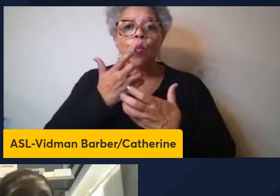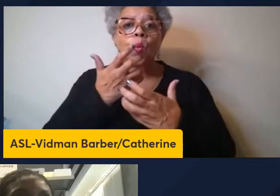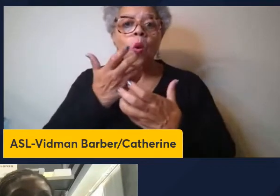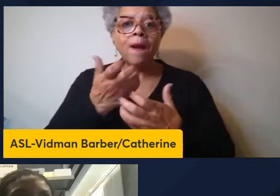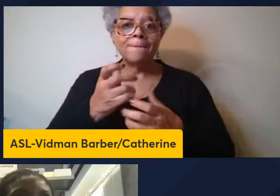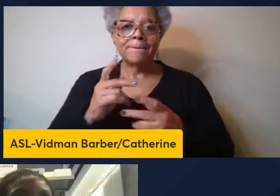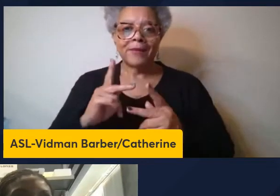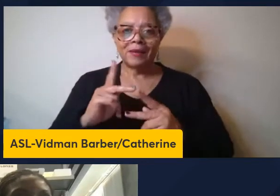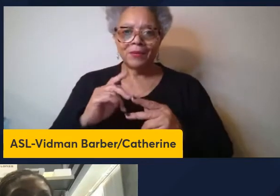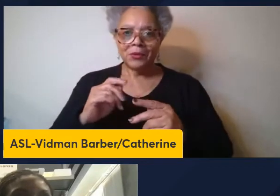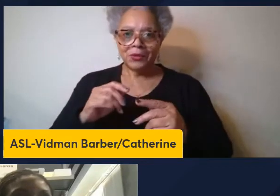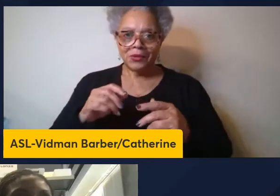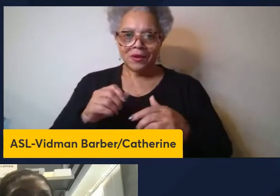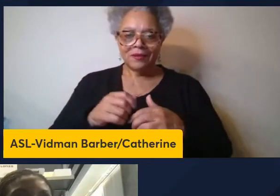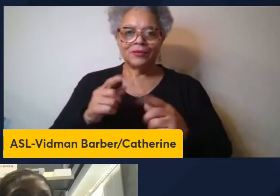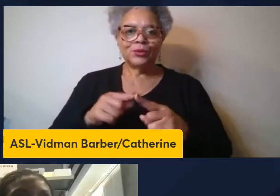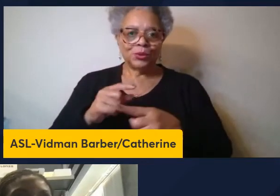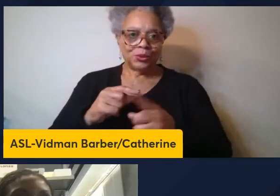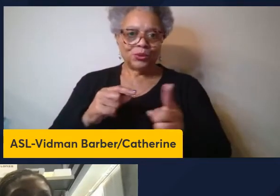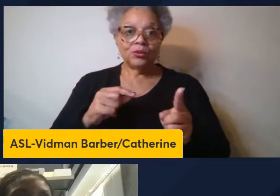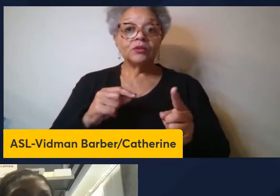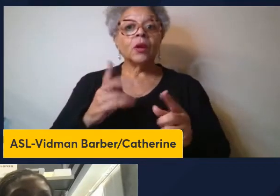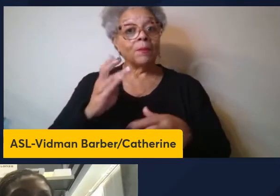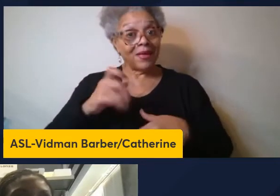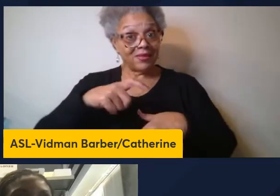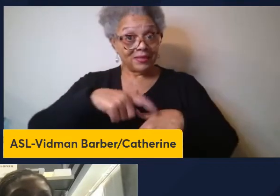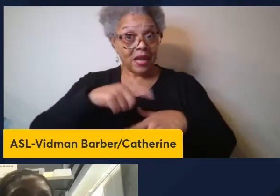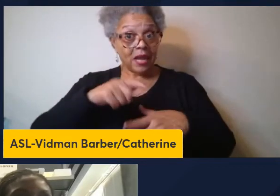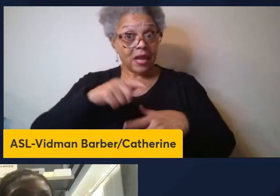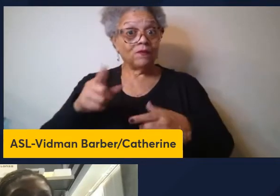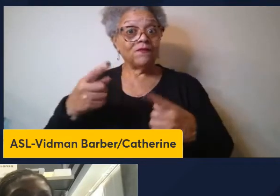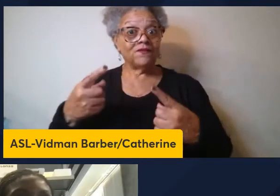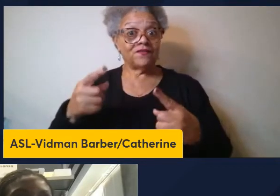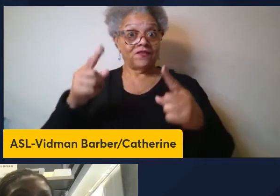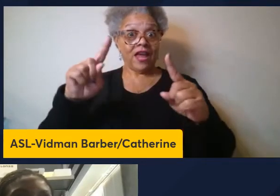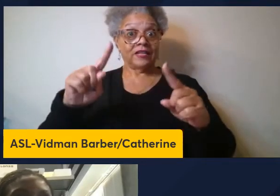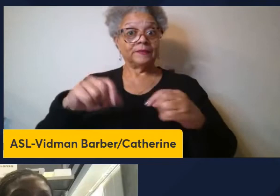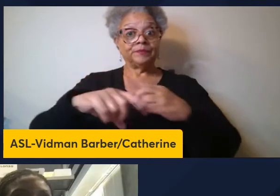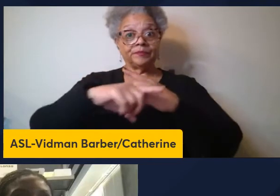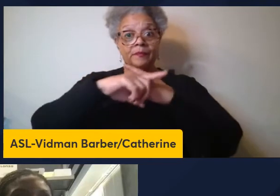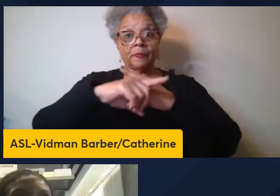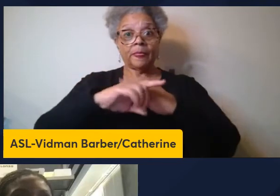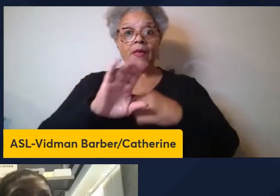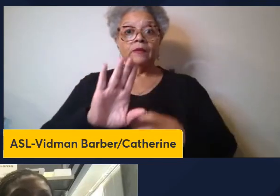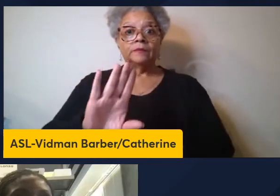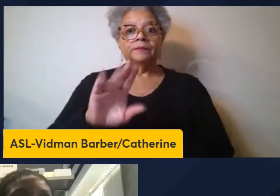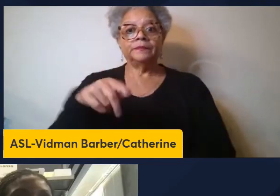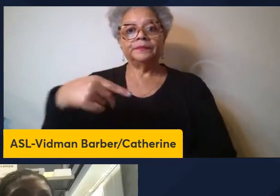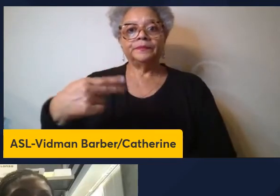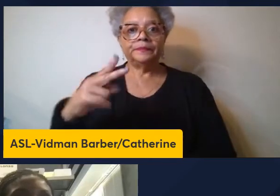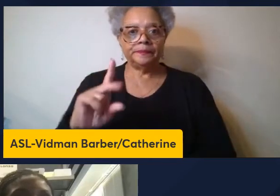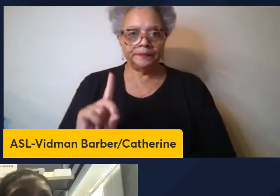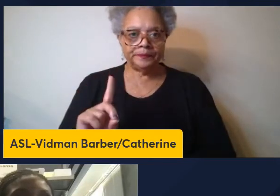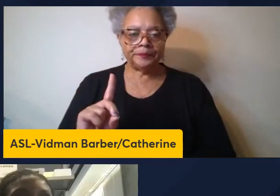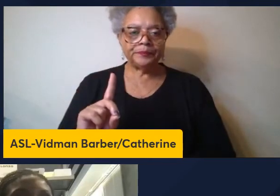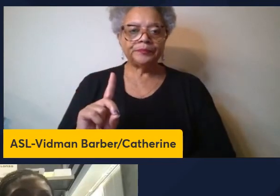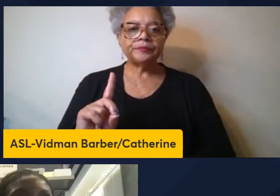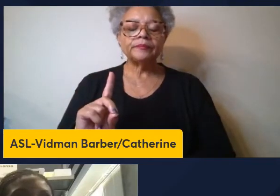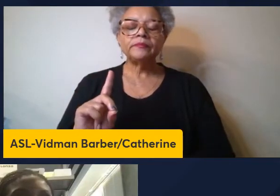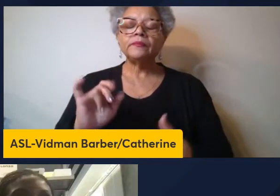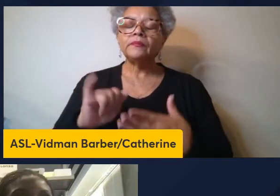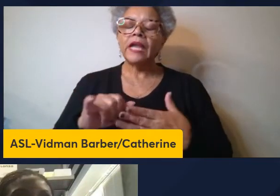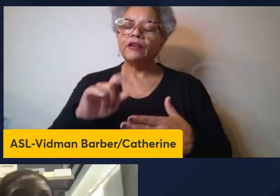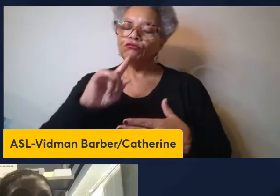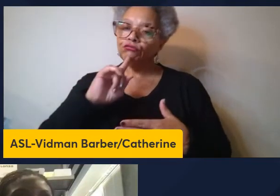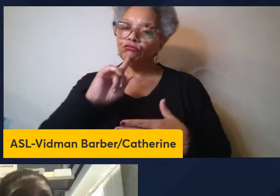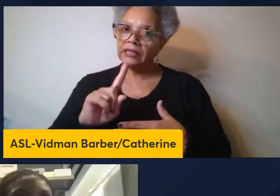that. So that by that time that you finally defend your PhD and are out really on the job